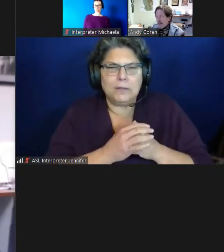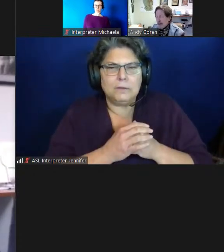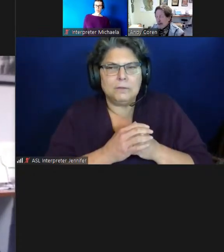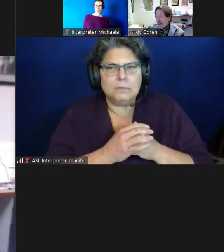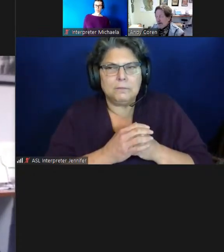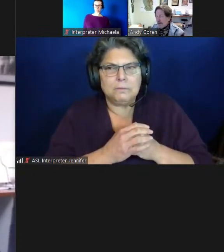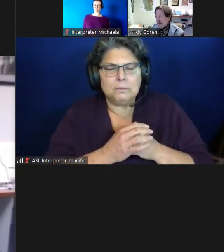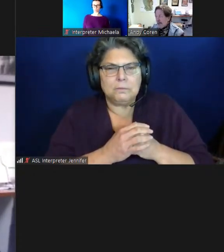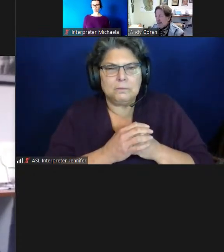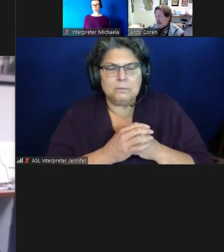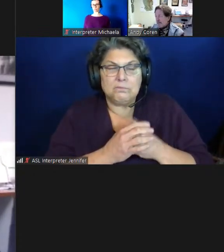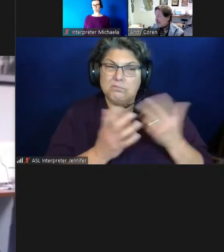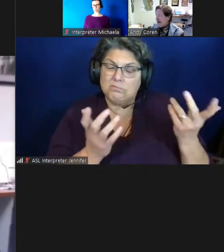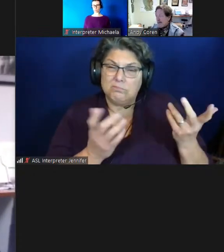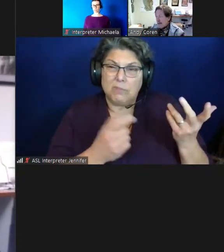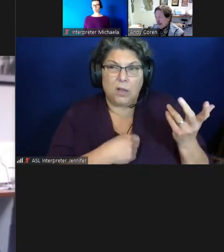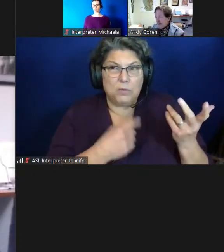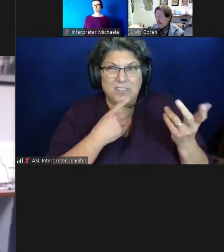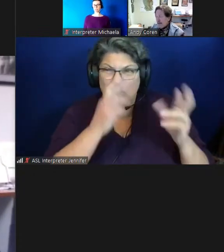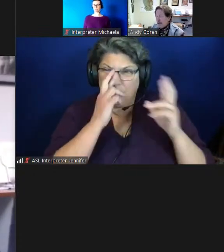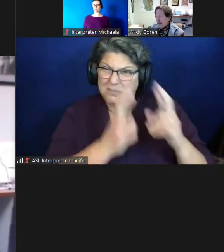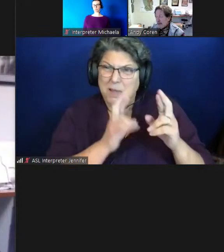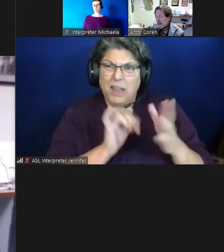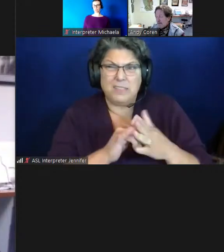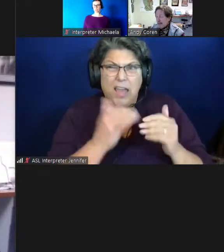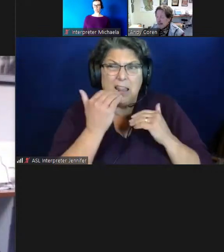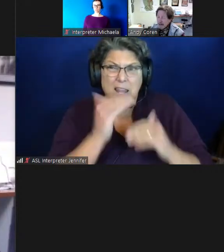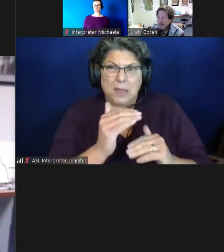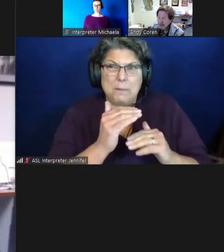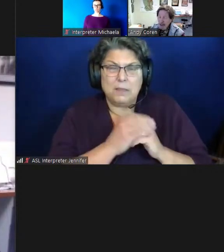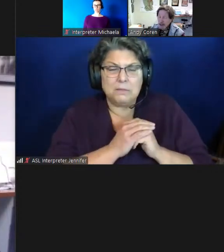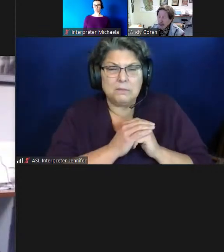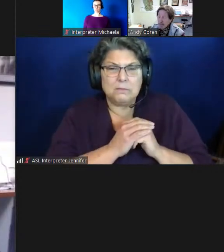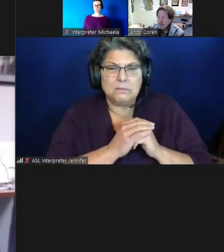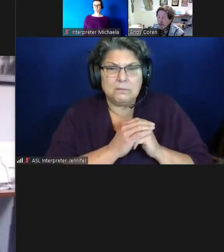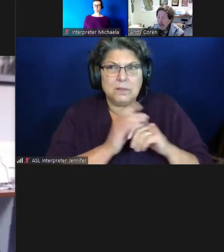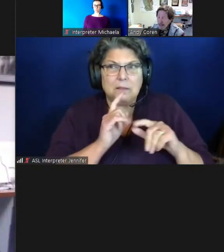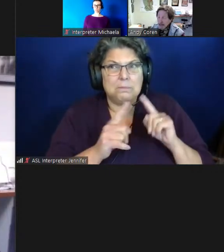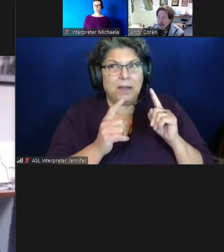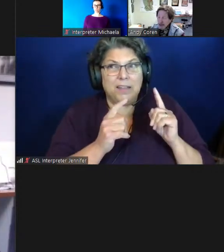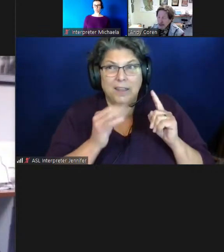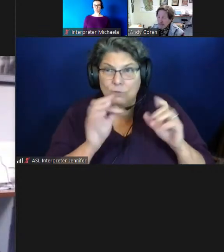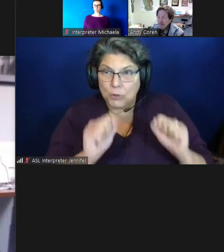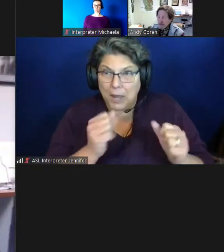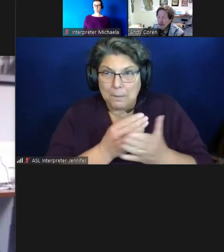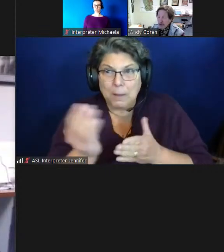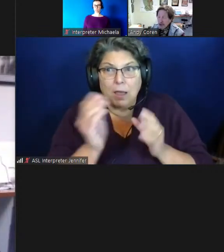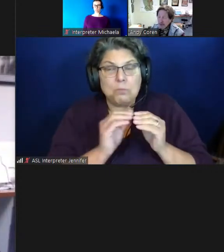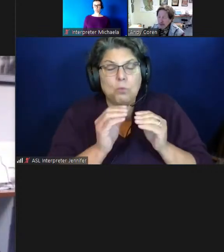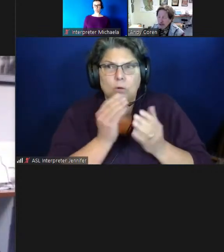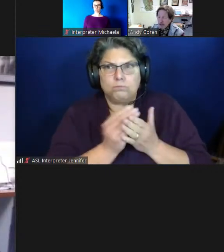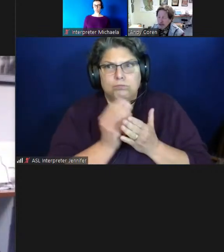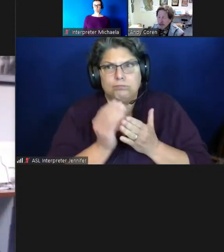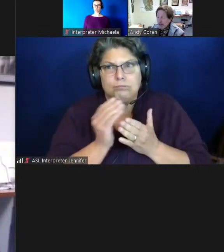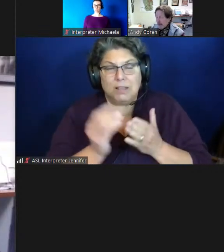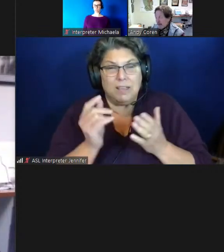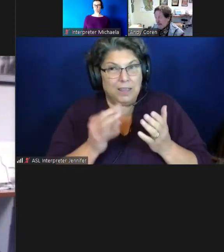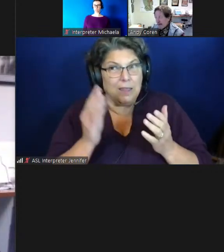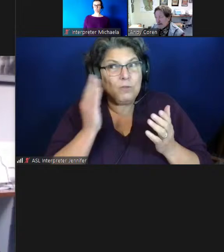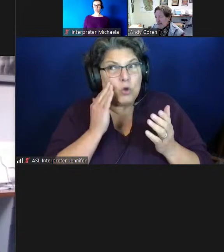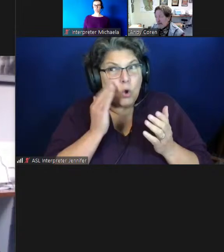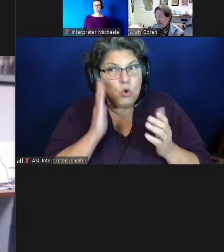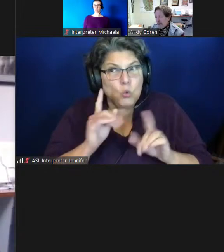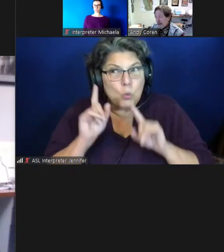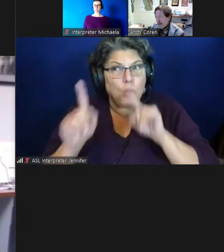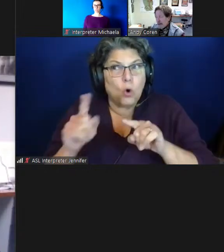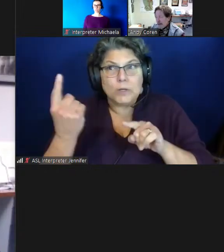And I would say to respect that limit, but stock up if you can. Certainly, if you know you're going to be going to an